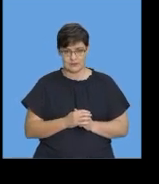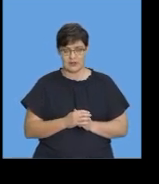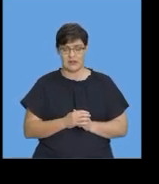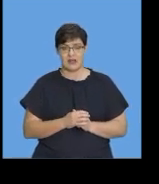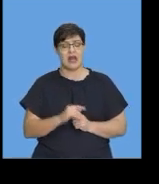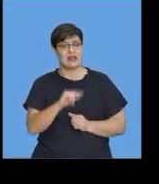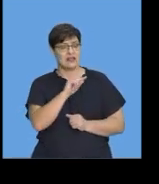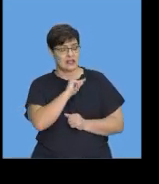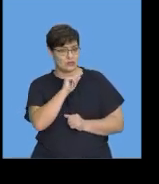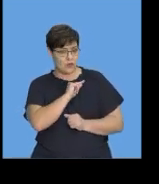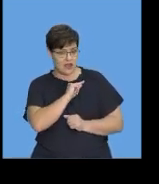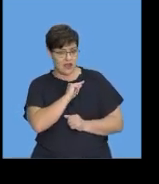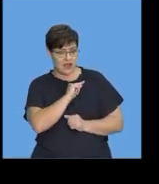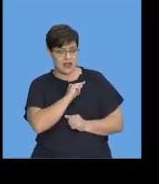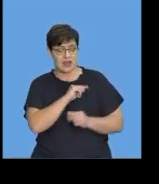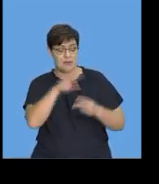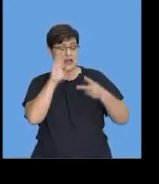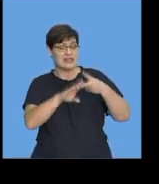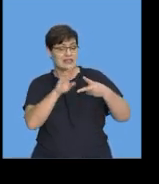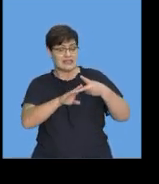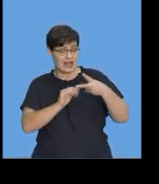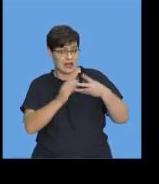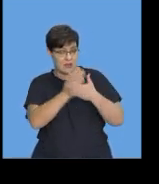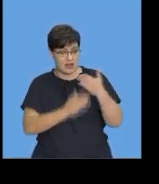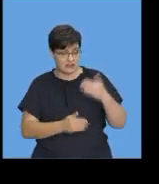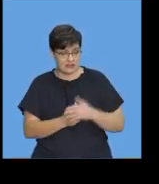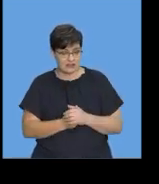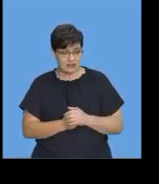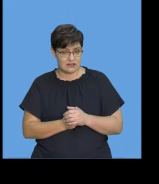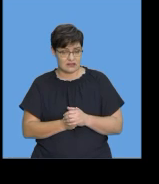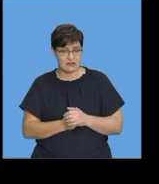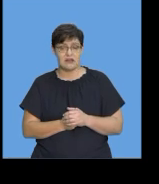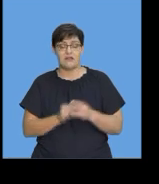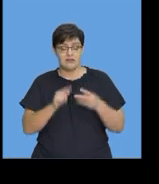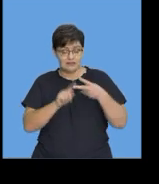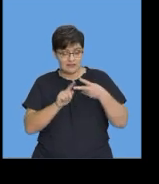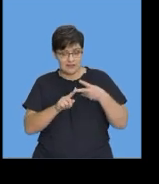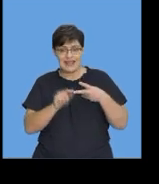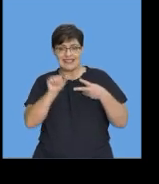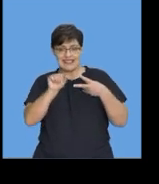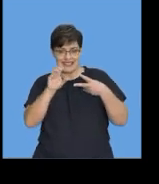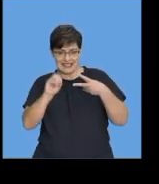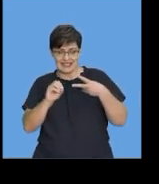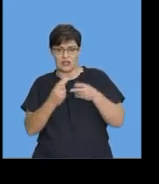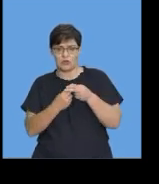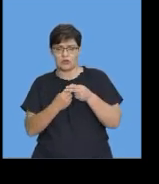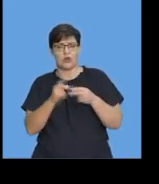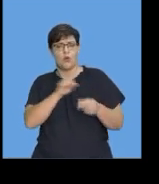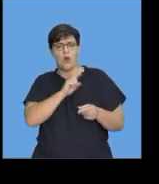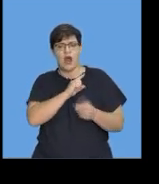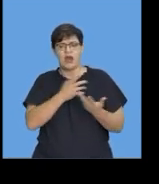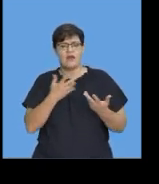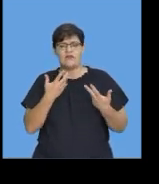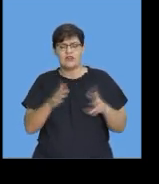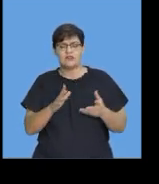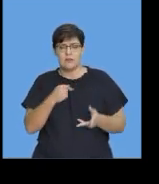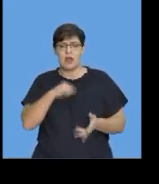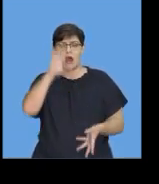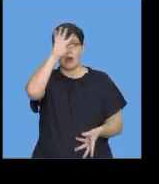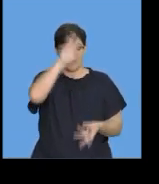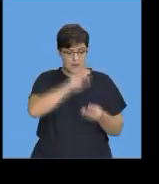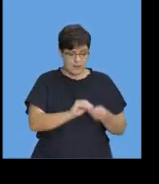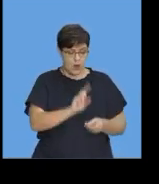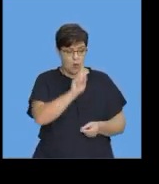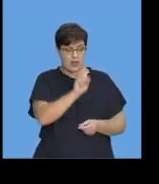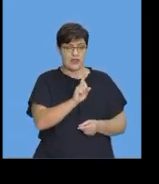see now, my second part of my calculation, I'm accounting for the 60 units. Why? I need a total here of